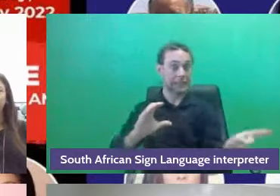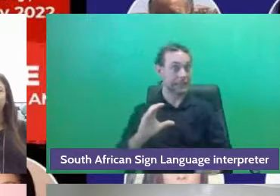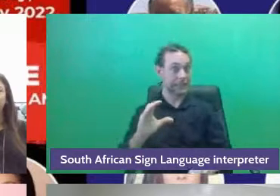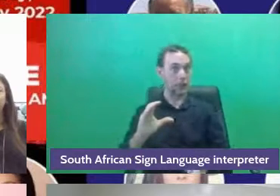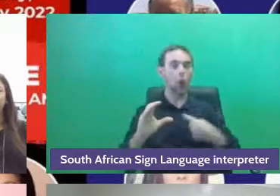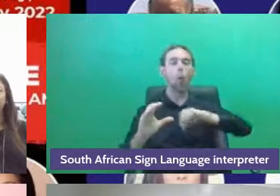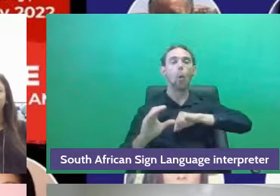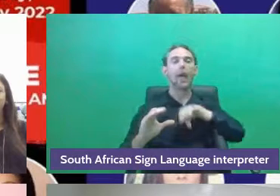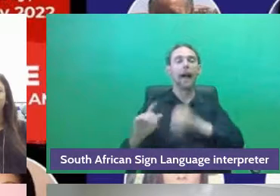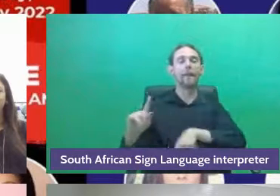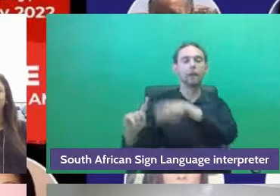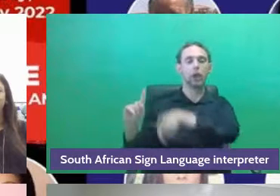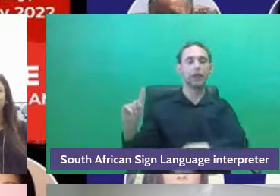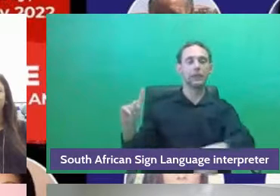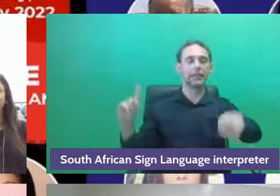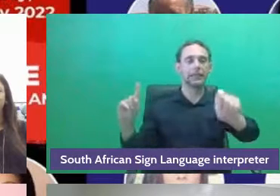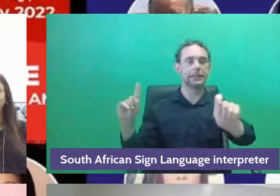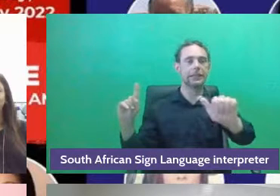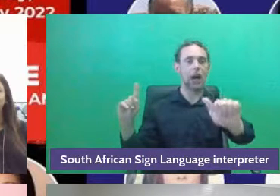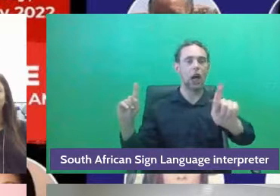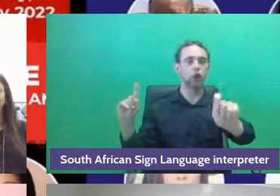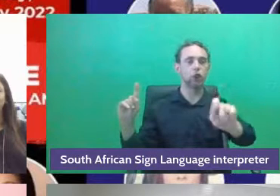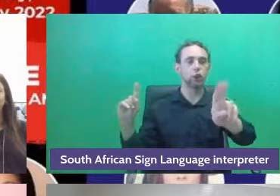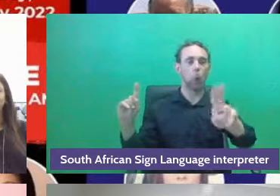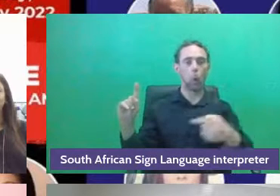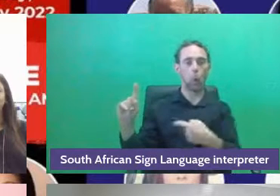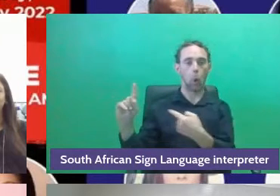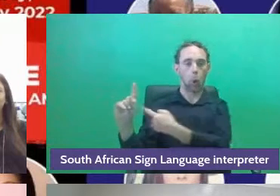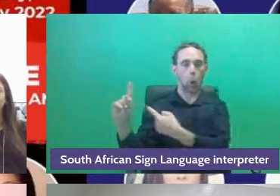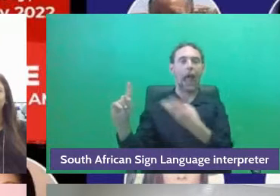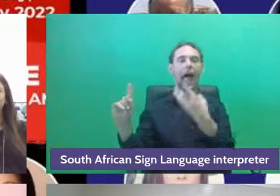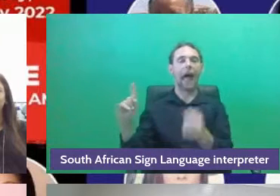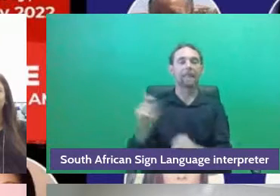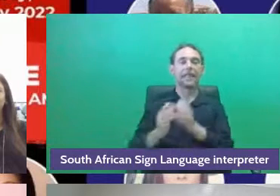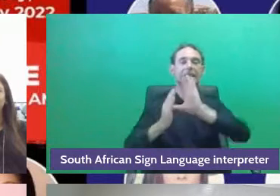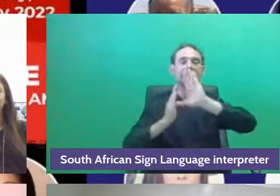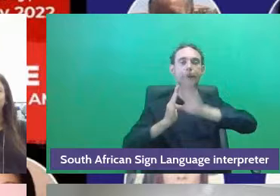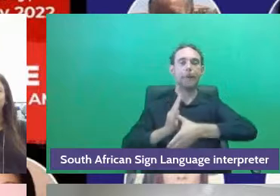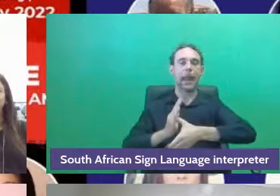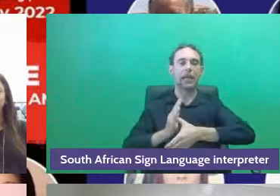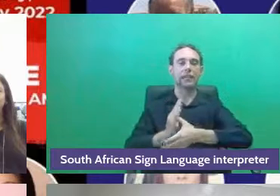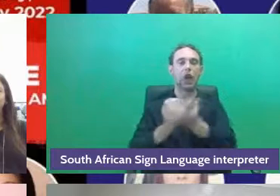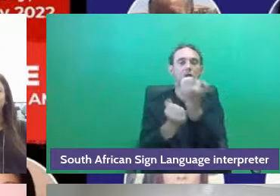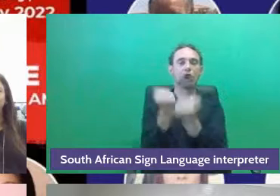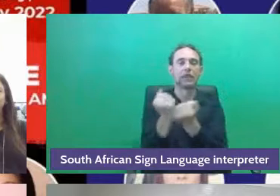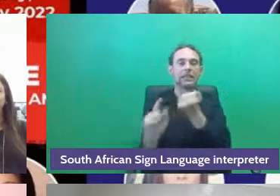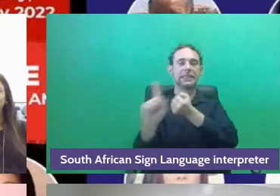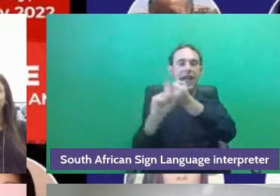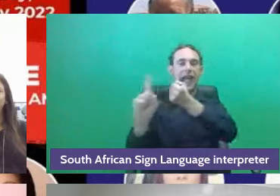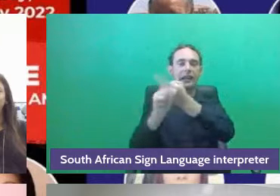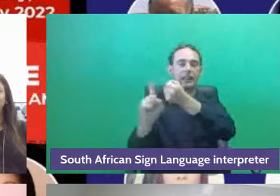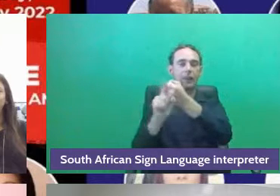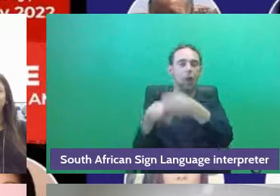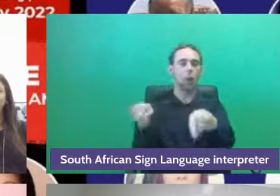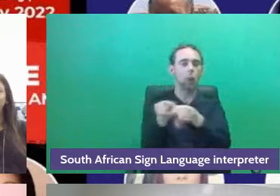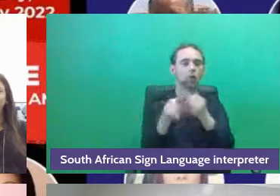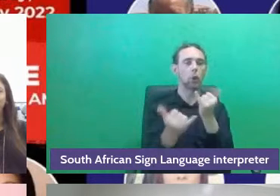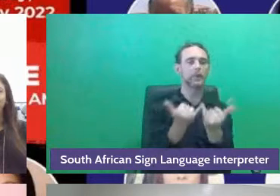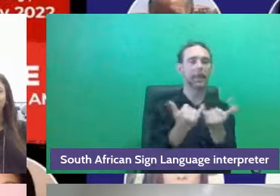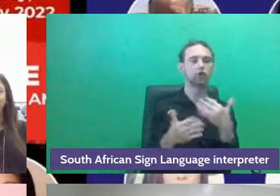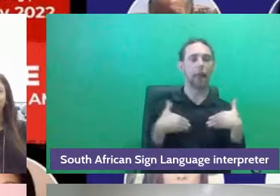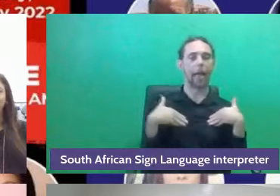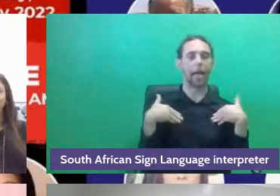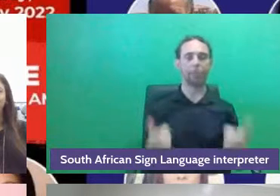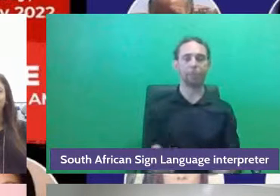Tato Mputi, who is a disability justice advocate, a sexual health enthusiast, the founding